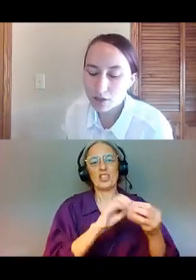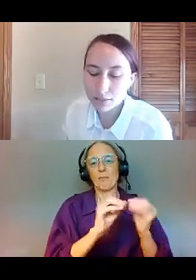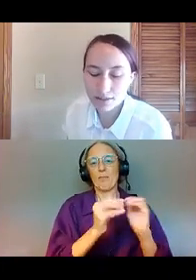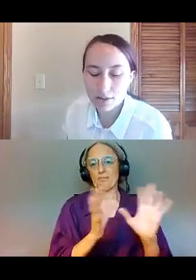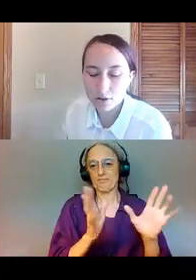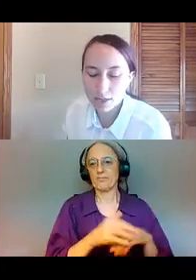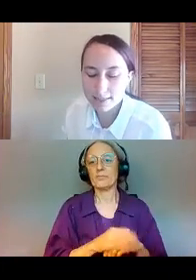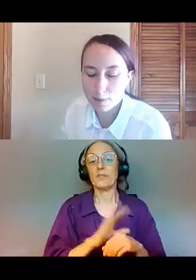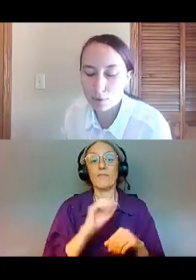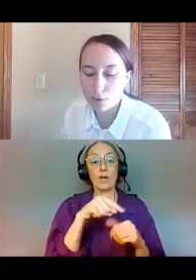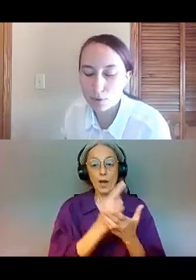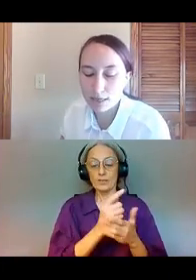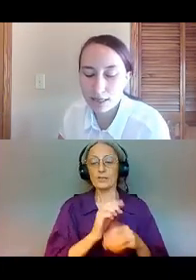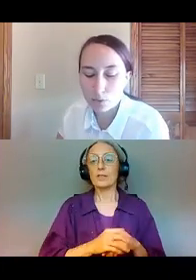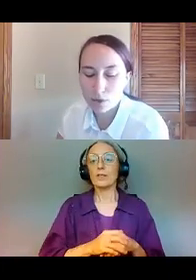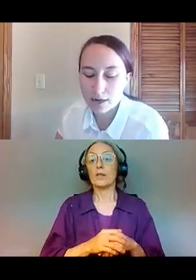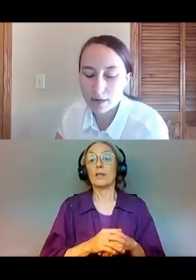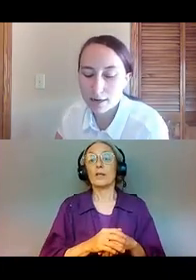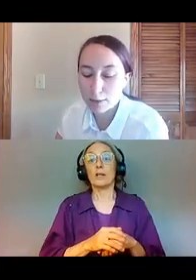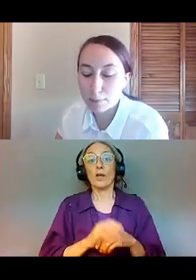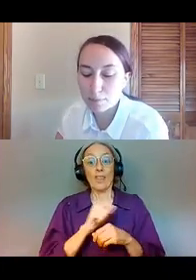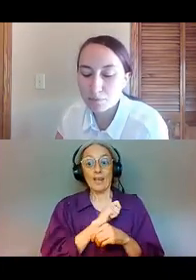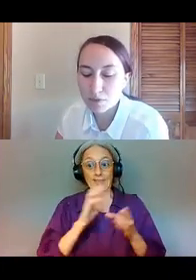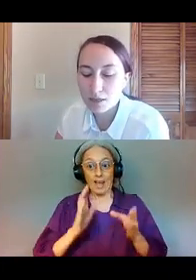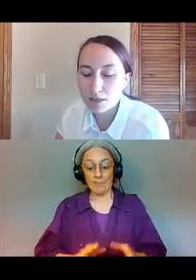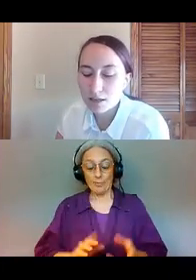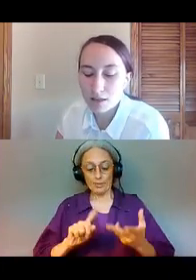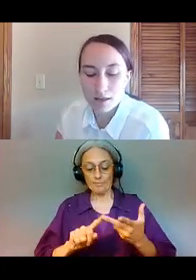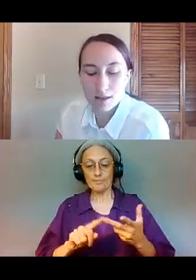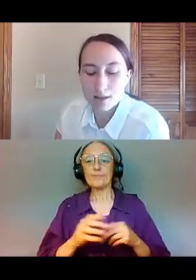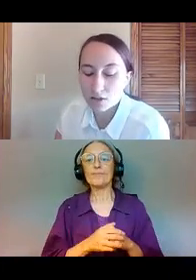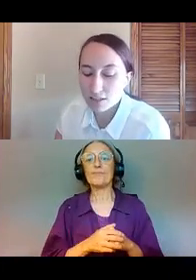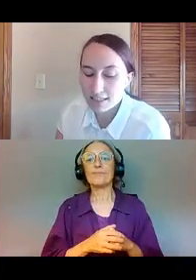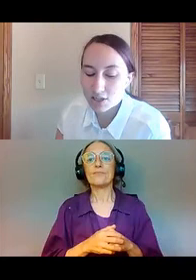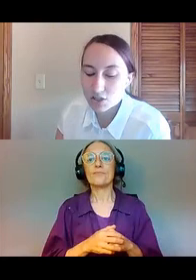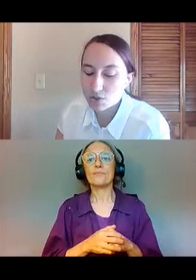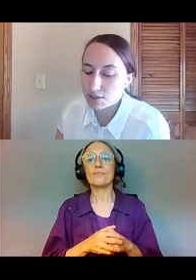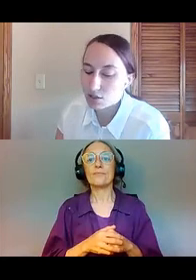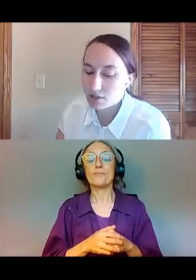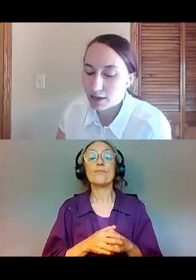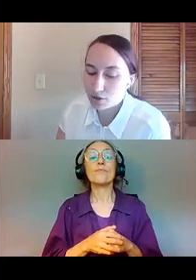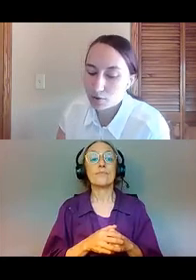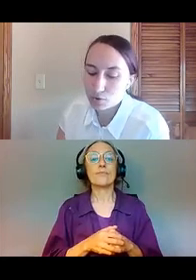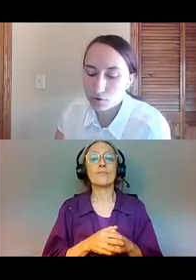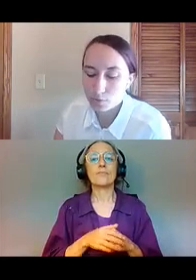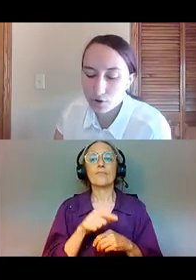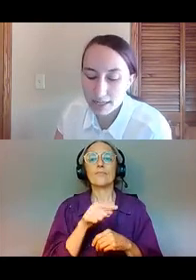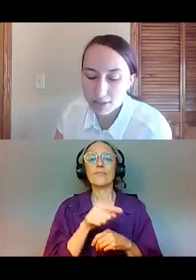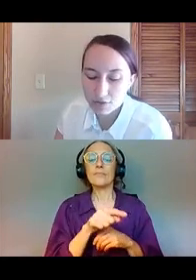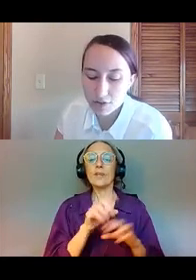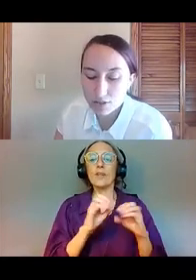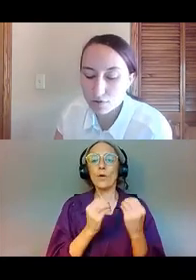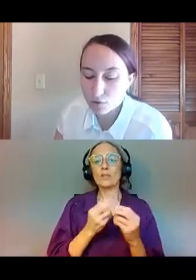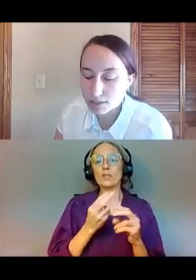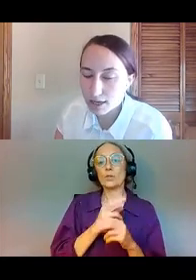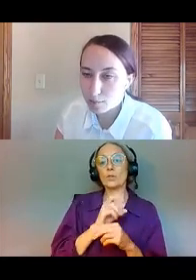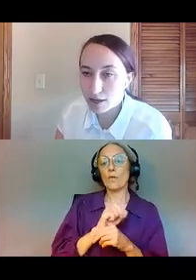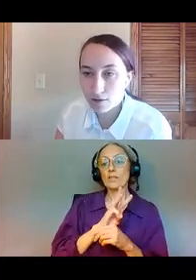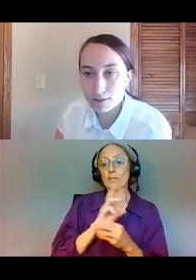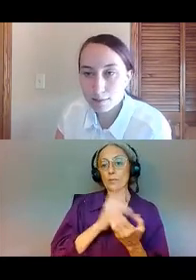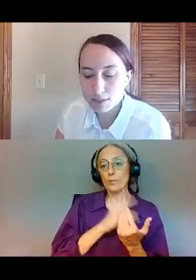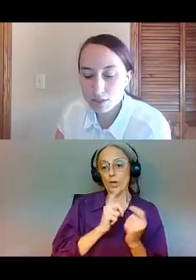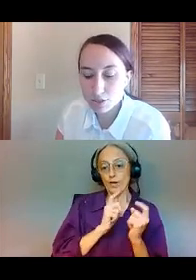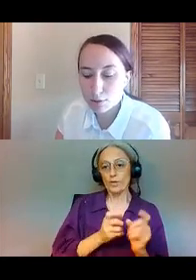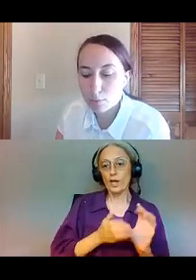we go with the third example where the organization used its OVW program grant to fund a